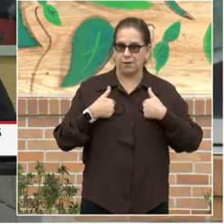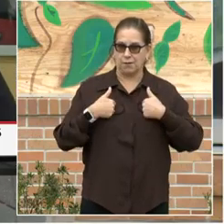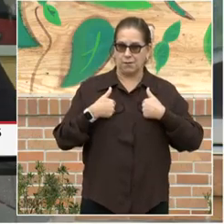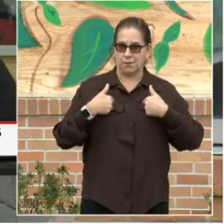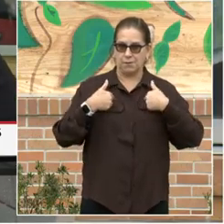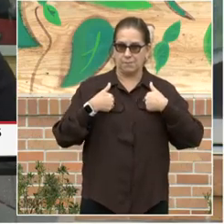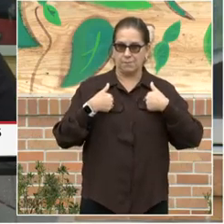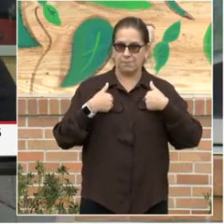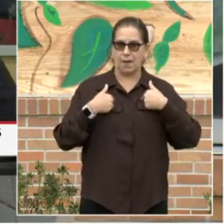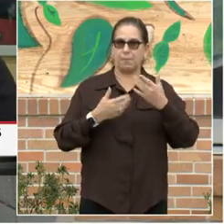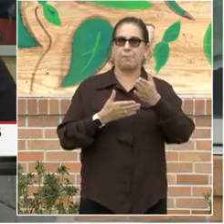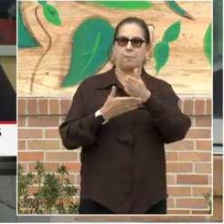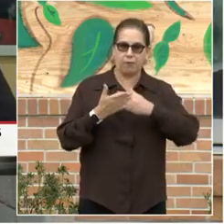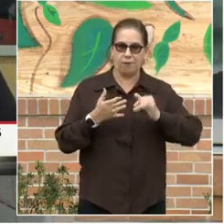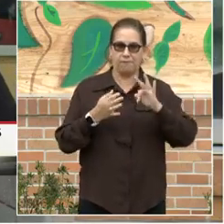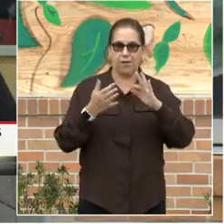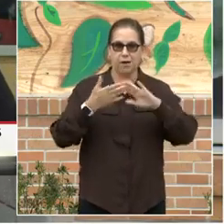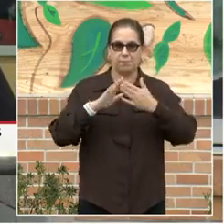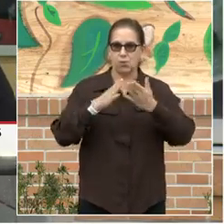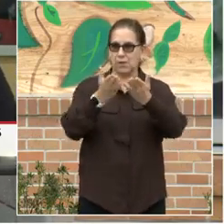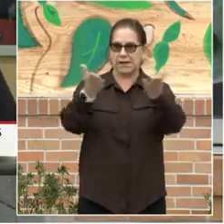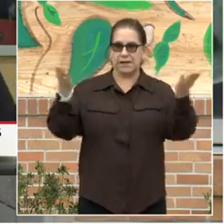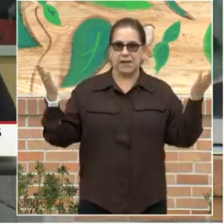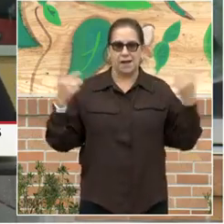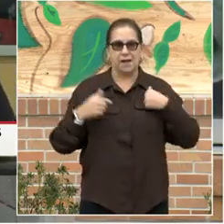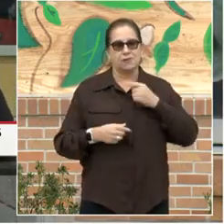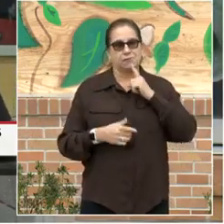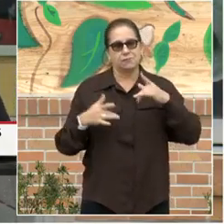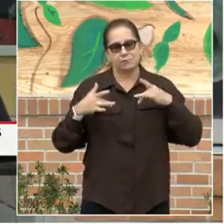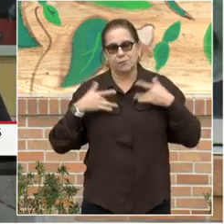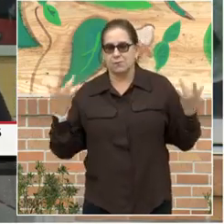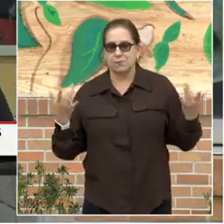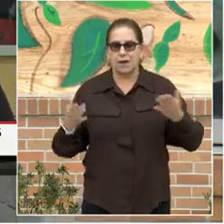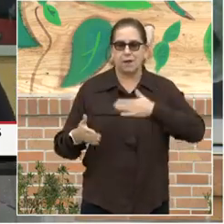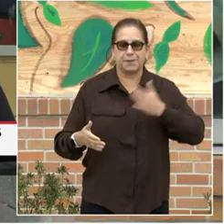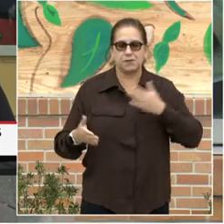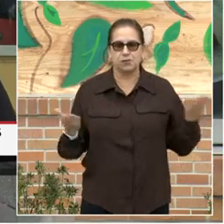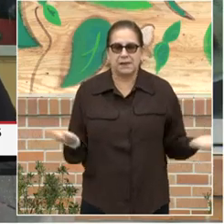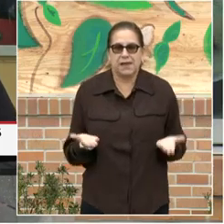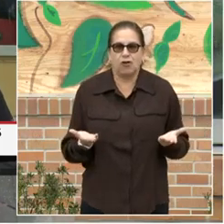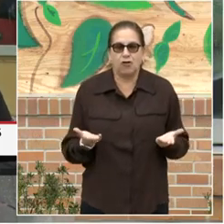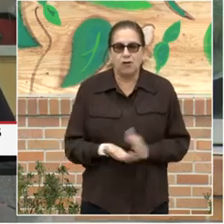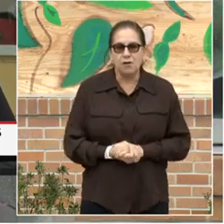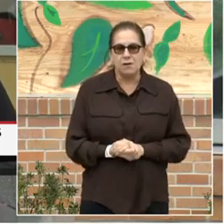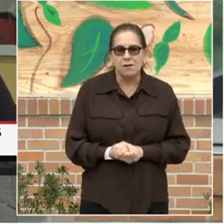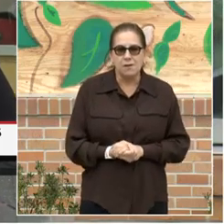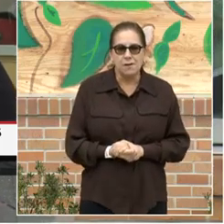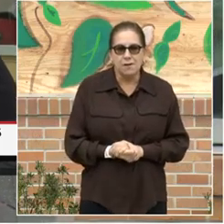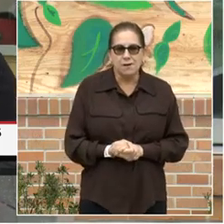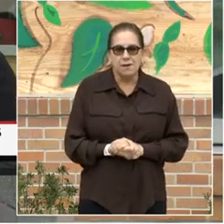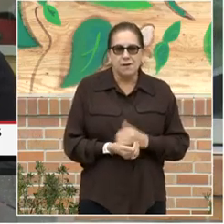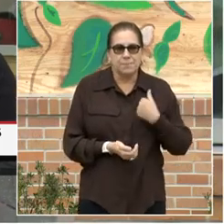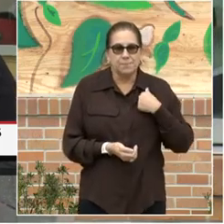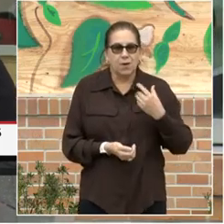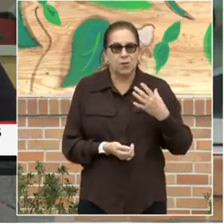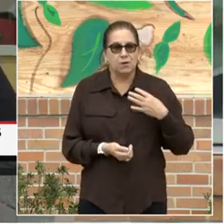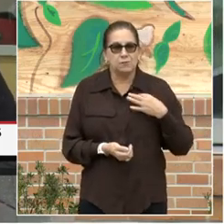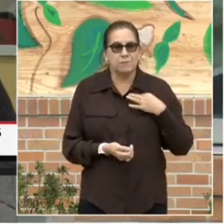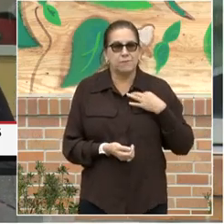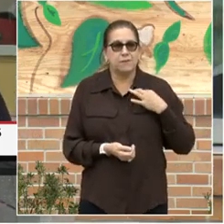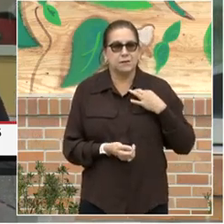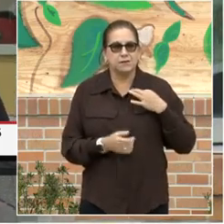am a part of this community. So I'm glad that this store is here. So I like to volunteer and tutor the youth within Ward